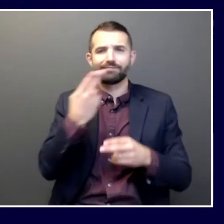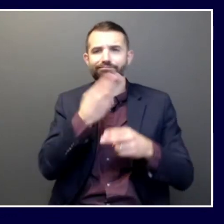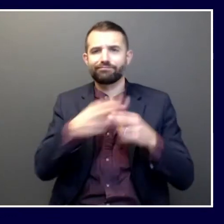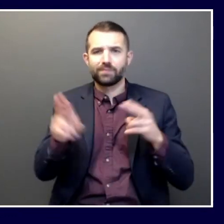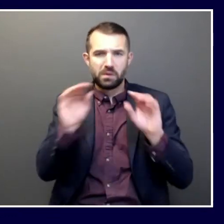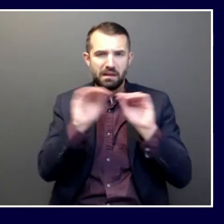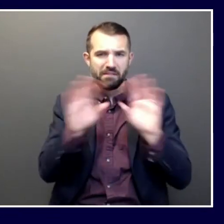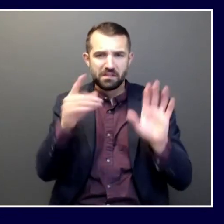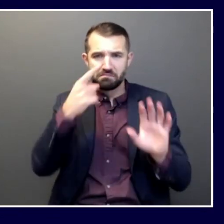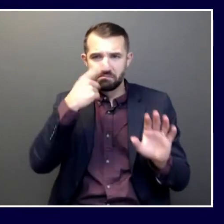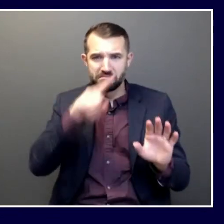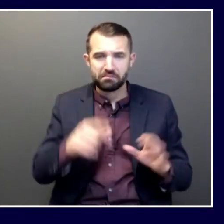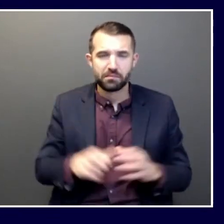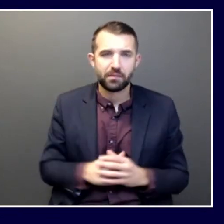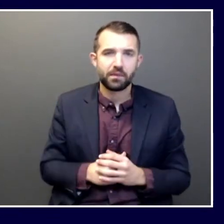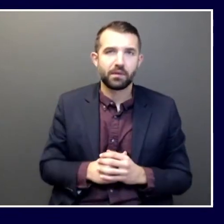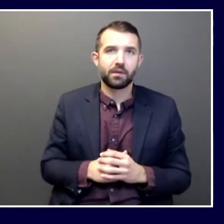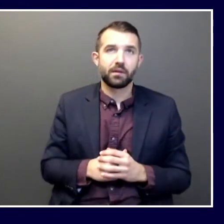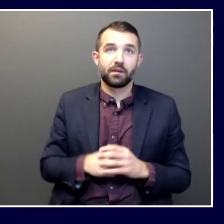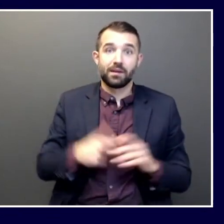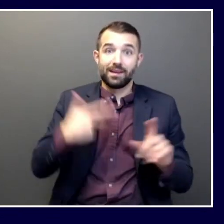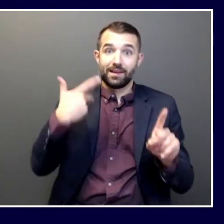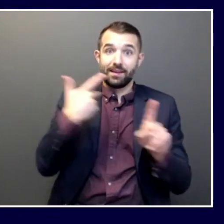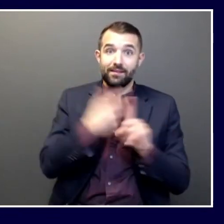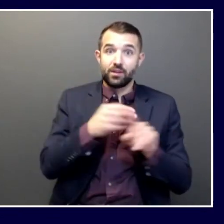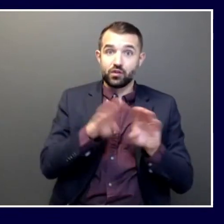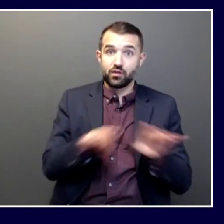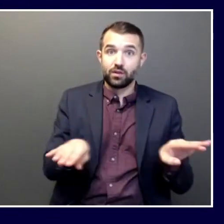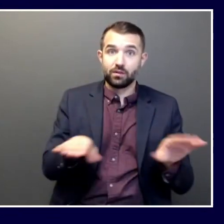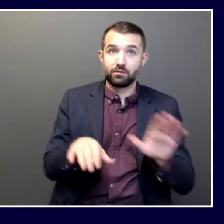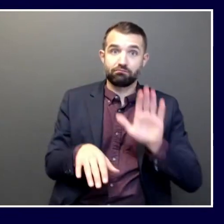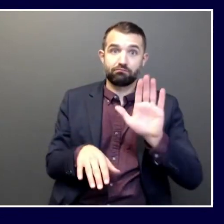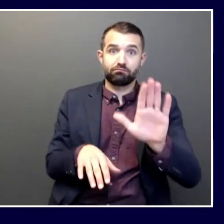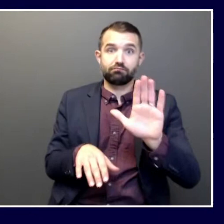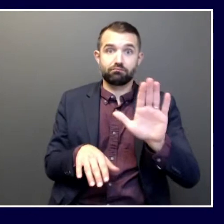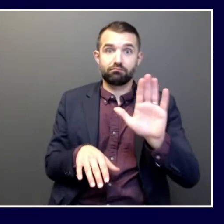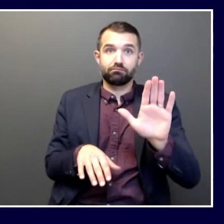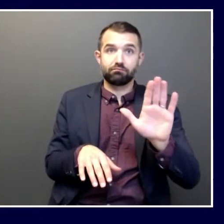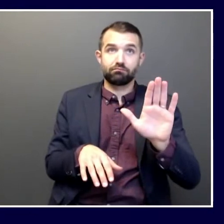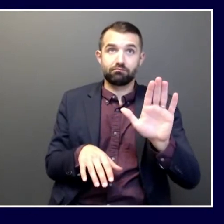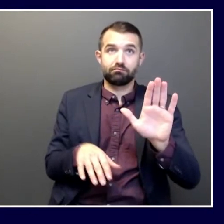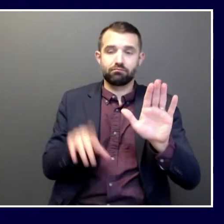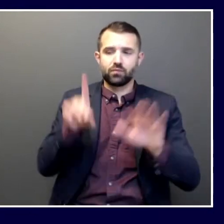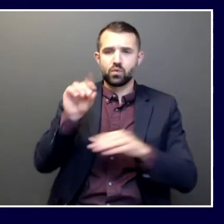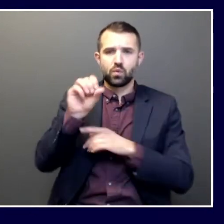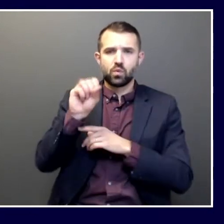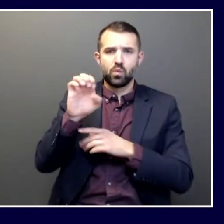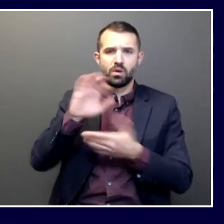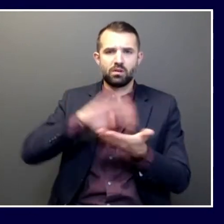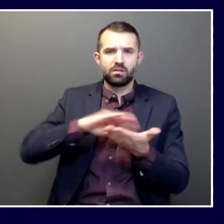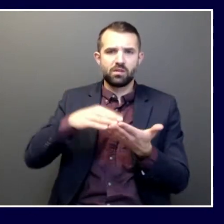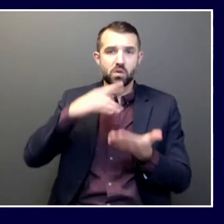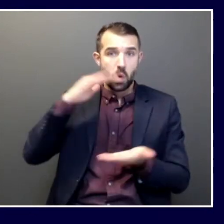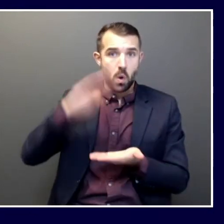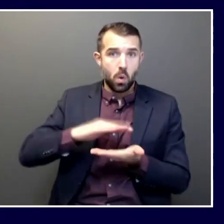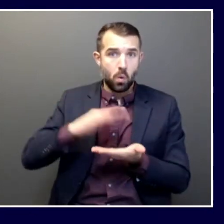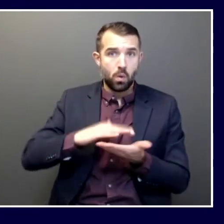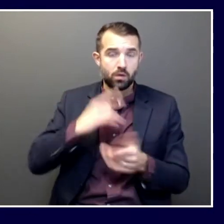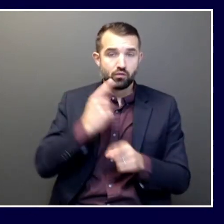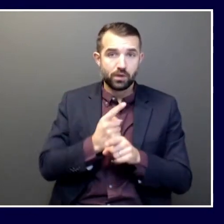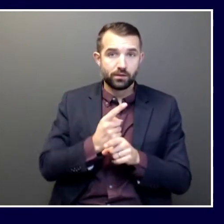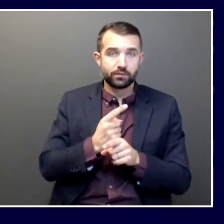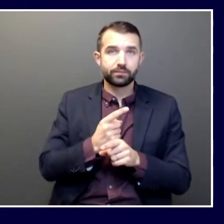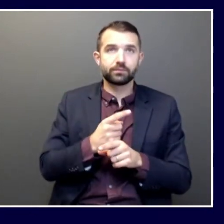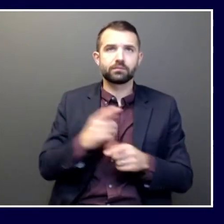the vaccines for kids is a smaller dose than adults. Is the vaccination for 12 to